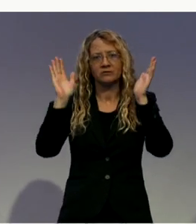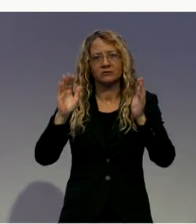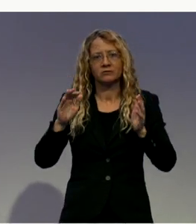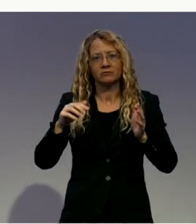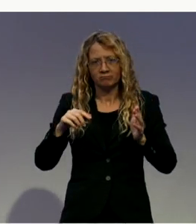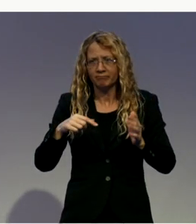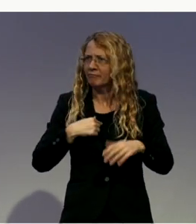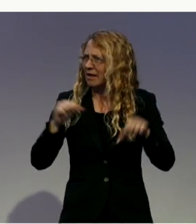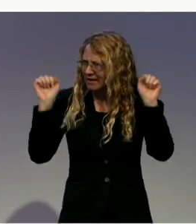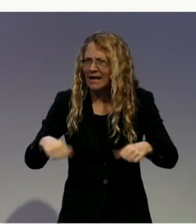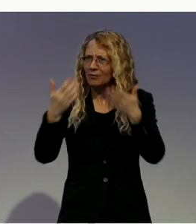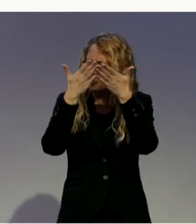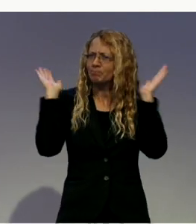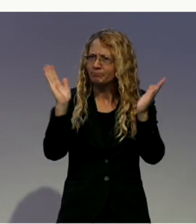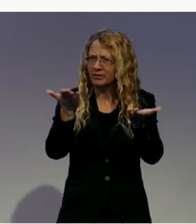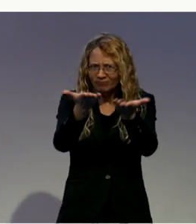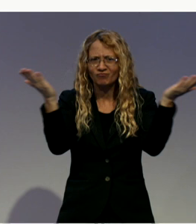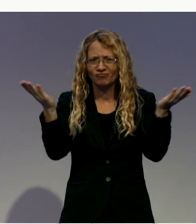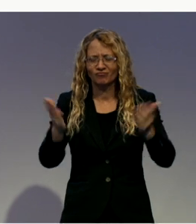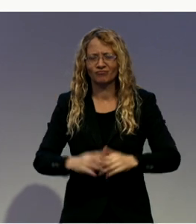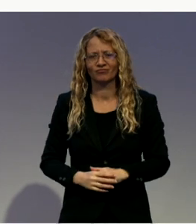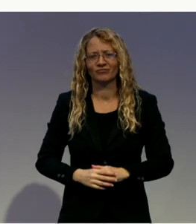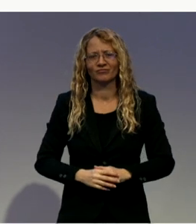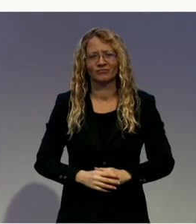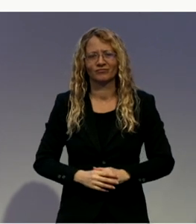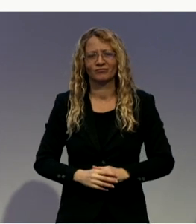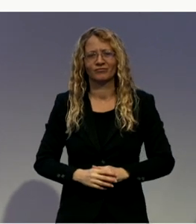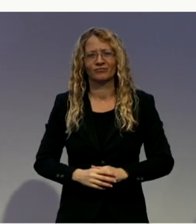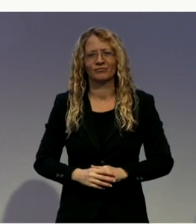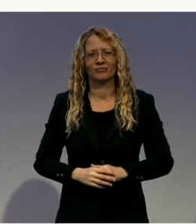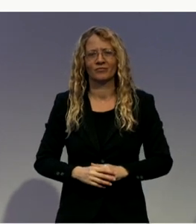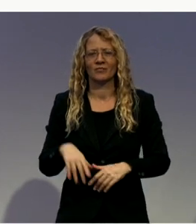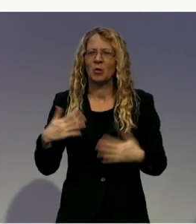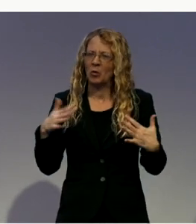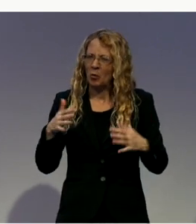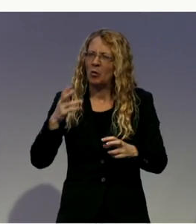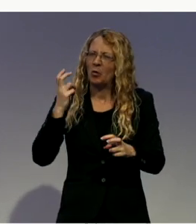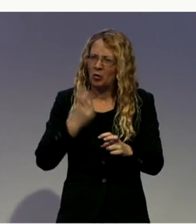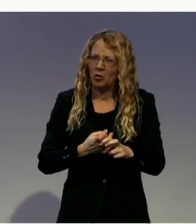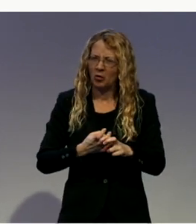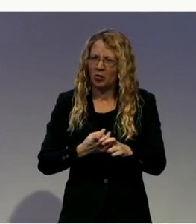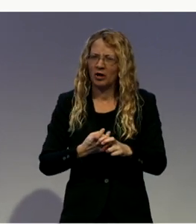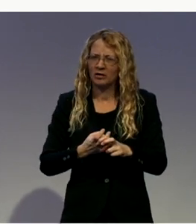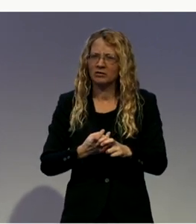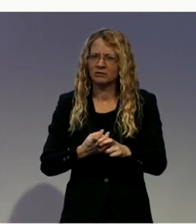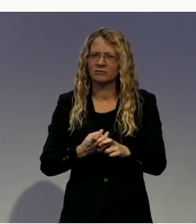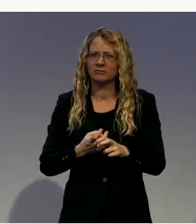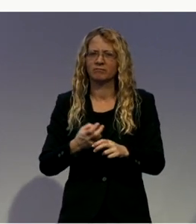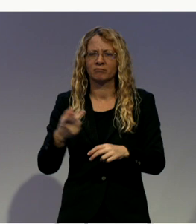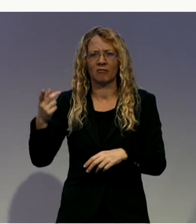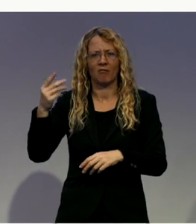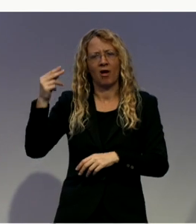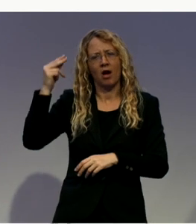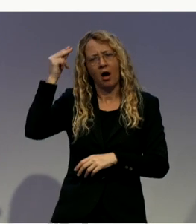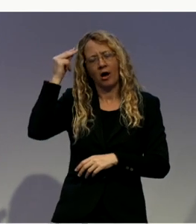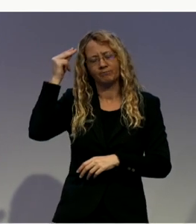by the way, extremely, extremely difficult in Arab countries, because we were born and brought